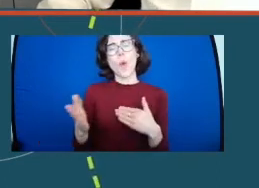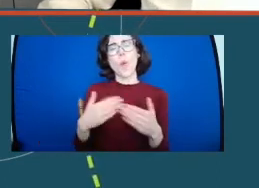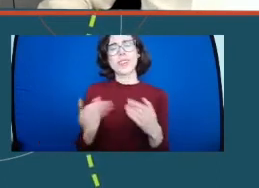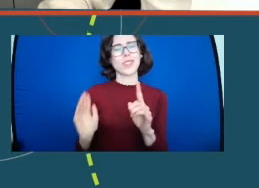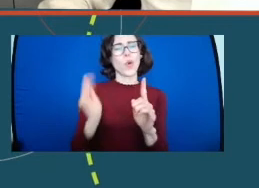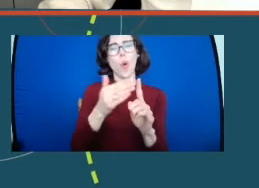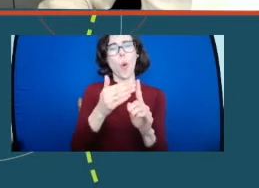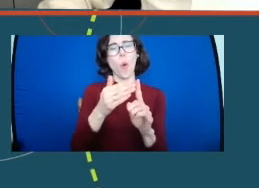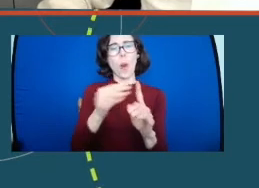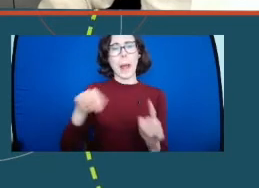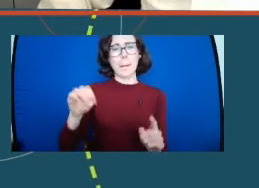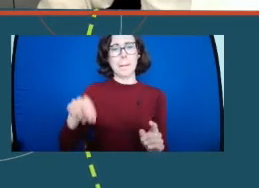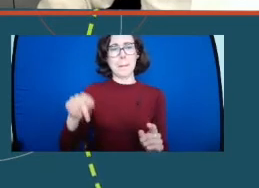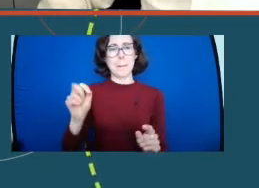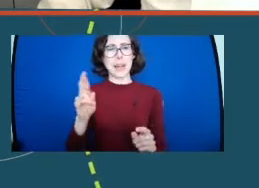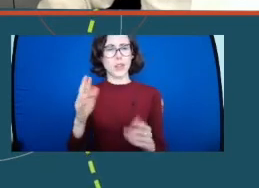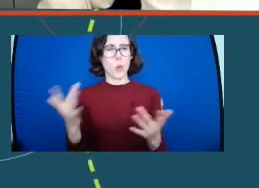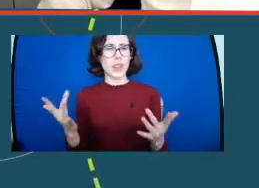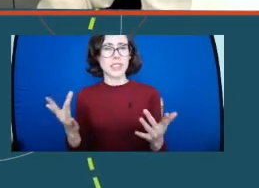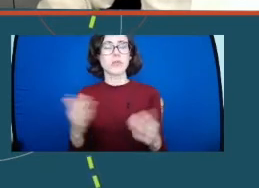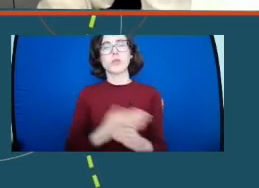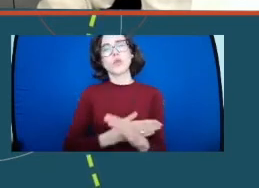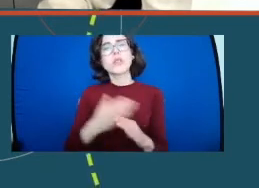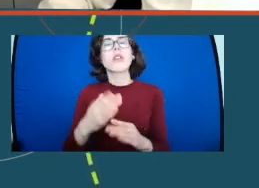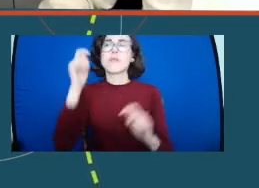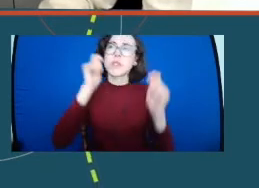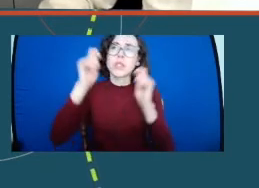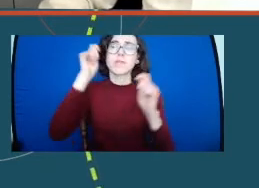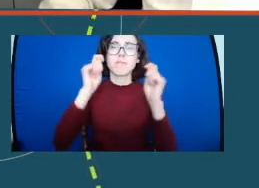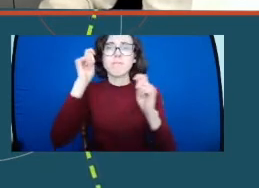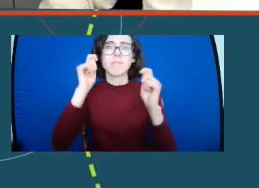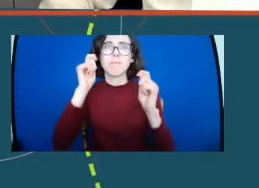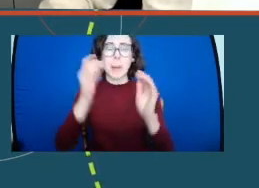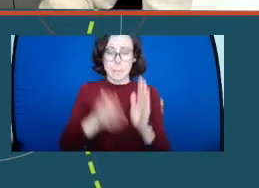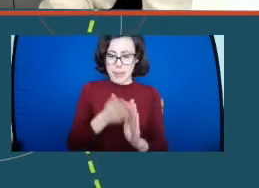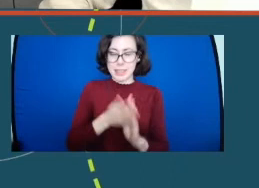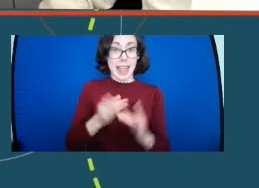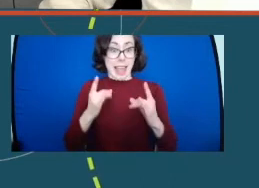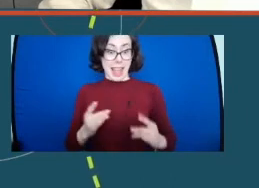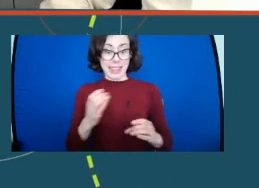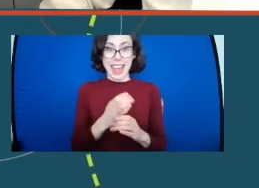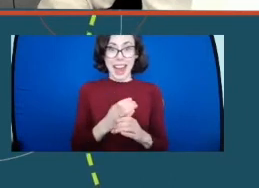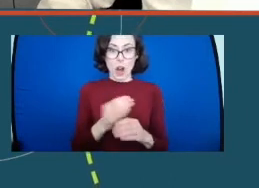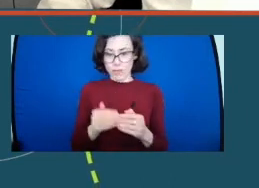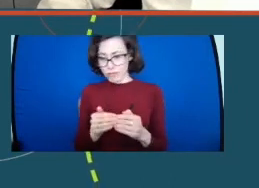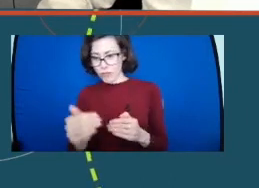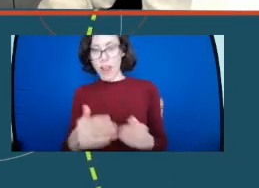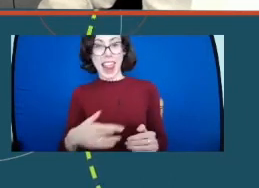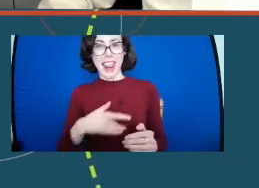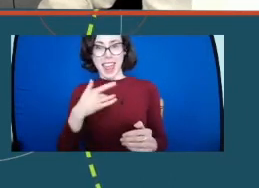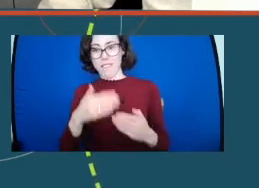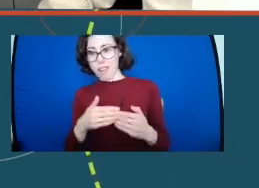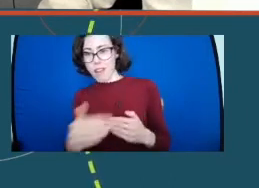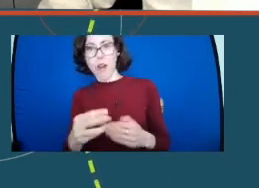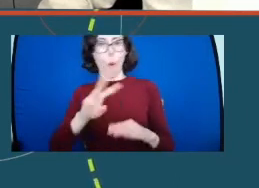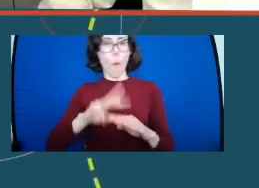Mentor? It's really to begin to think about building a pathway from healthcare to lifelong wellness. And the term Mentor stands